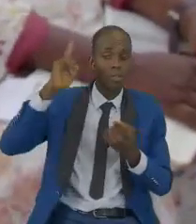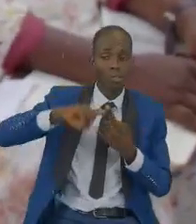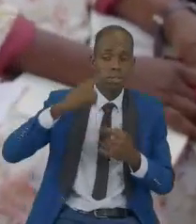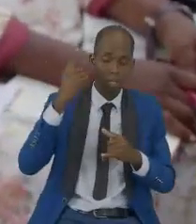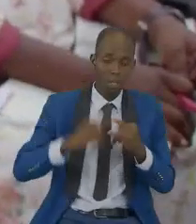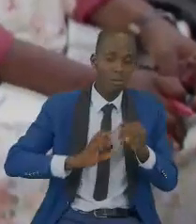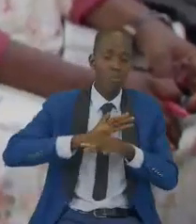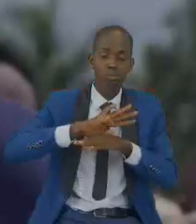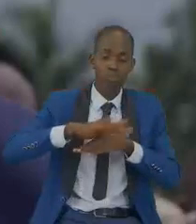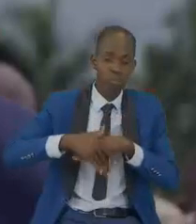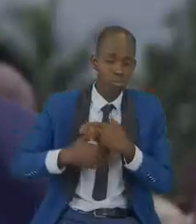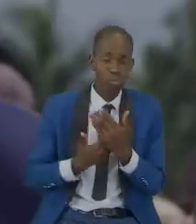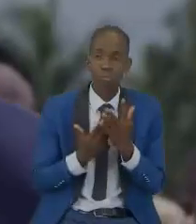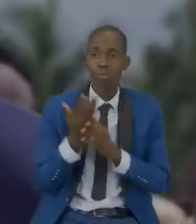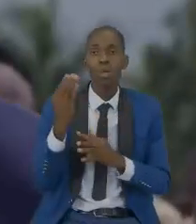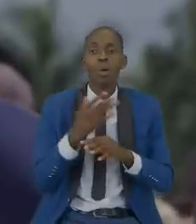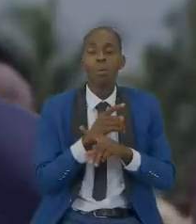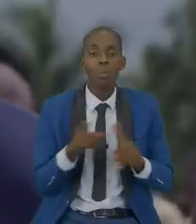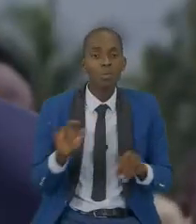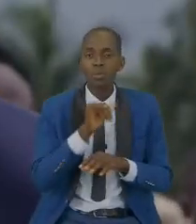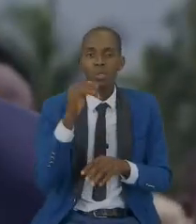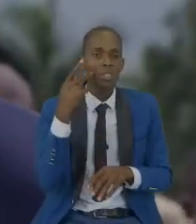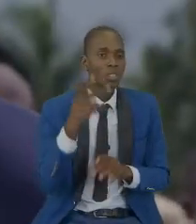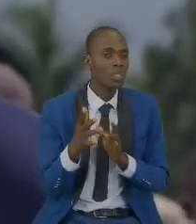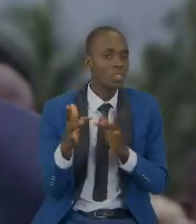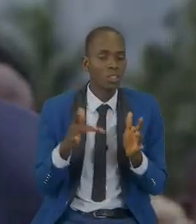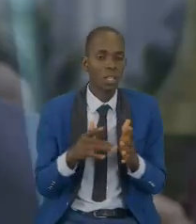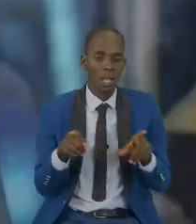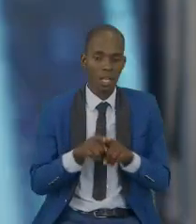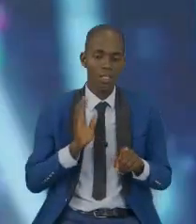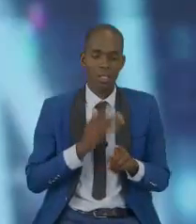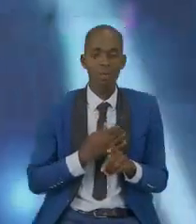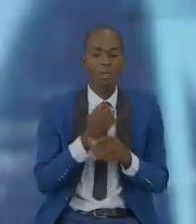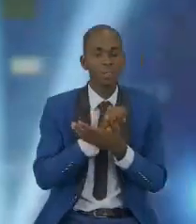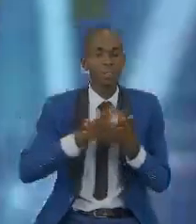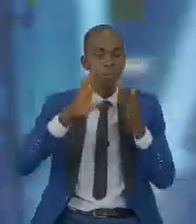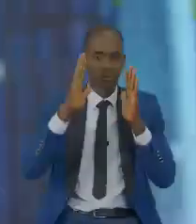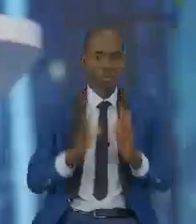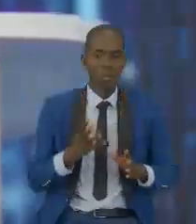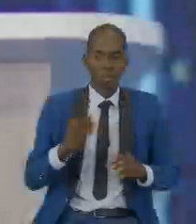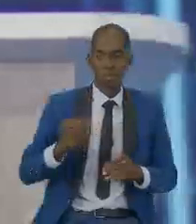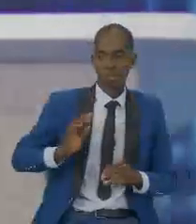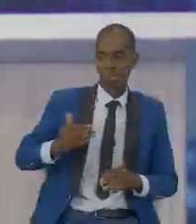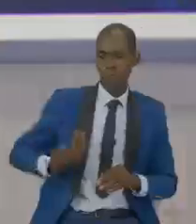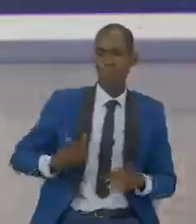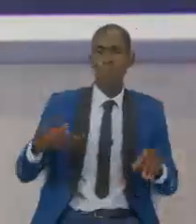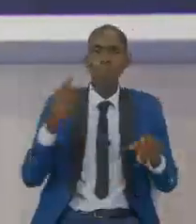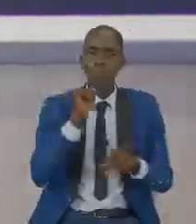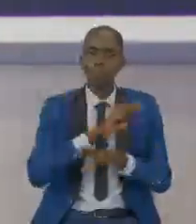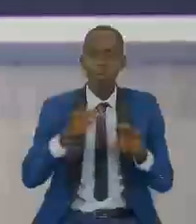Jesus Christ as the purifier and the refiner of the soul, as the one that will transform